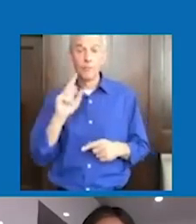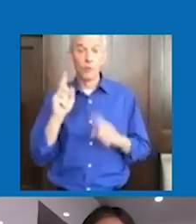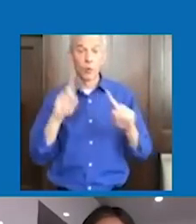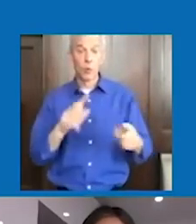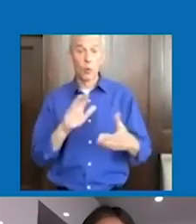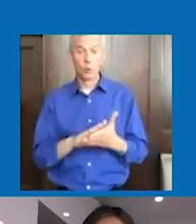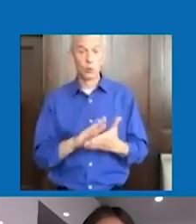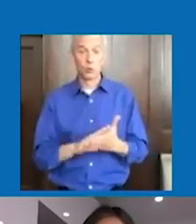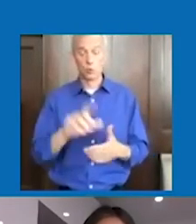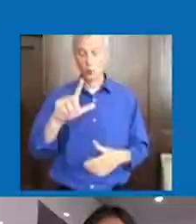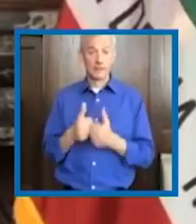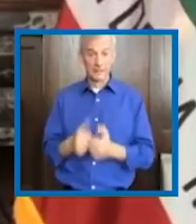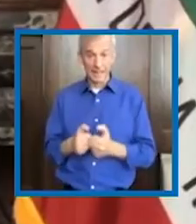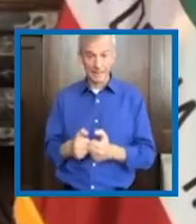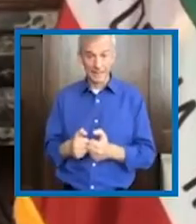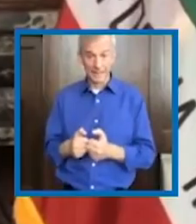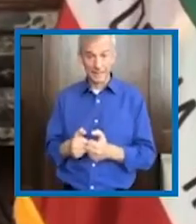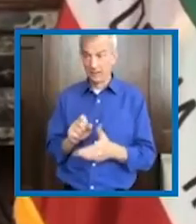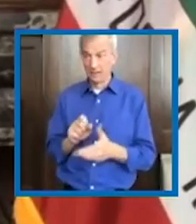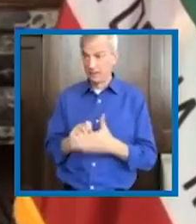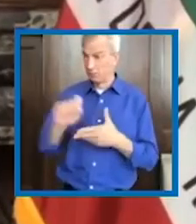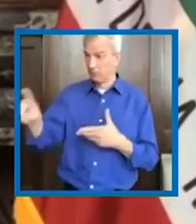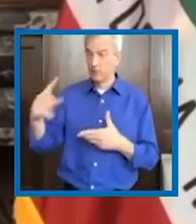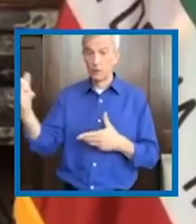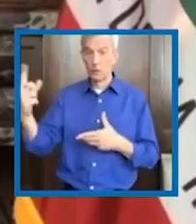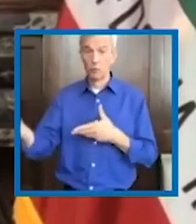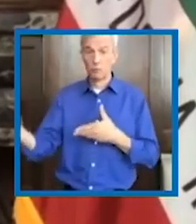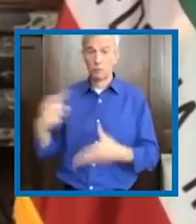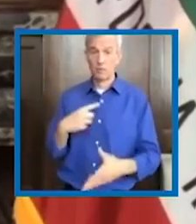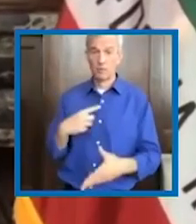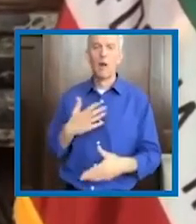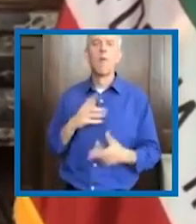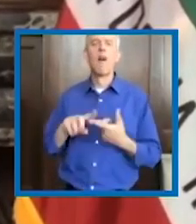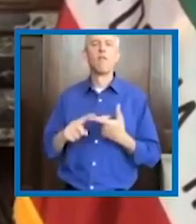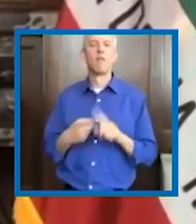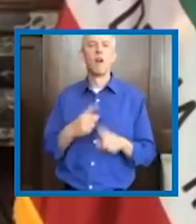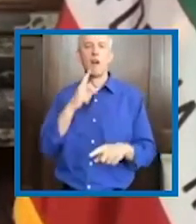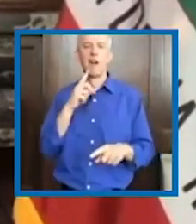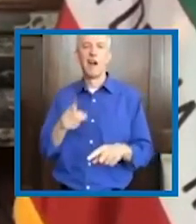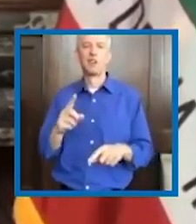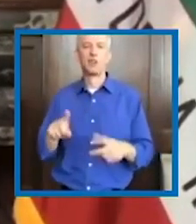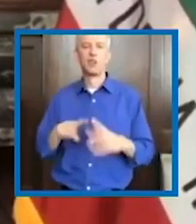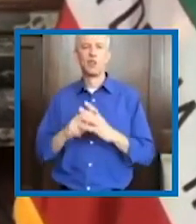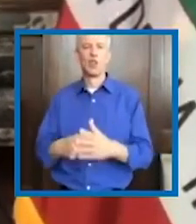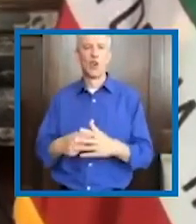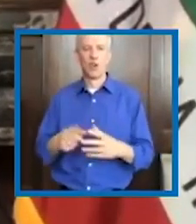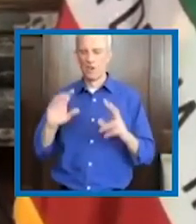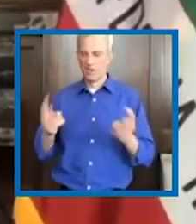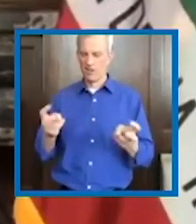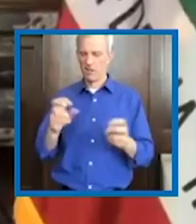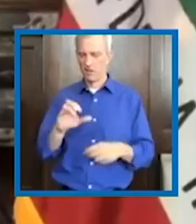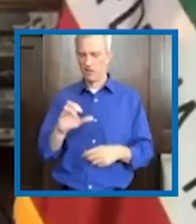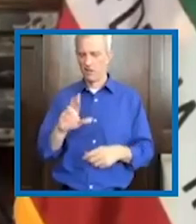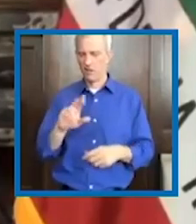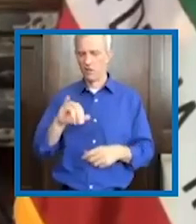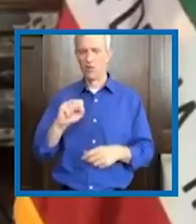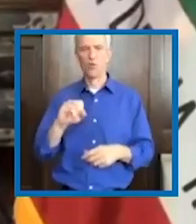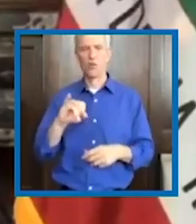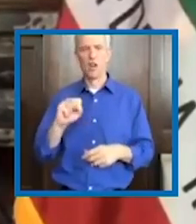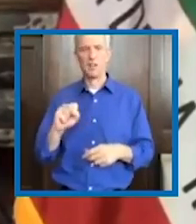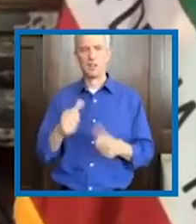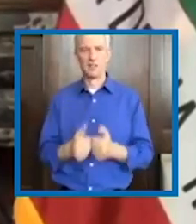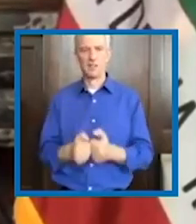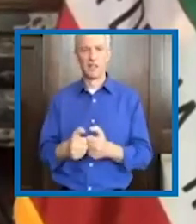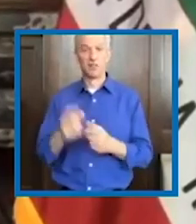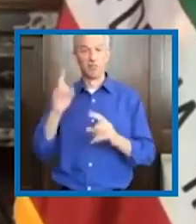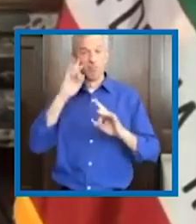there's a lot of help you can get. My friend actually started Crisis Text Line, and it's amazing. It's a service that allows you to